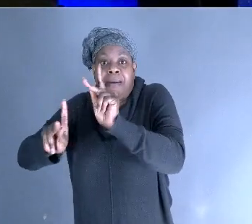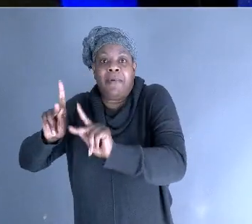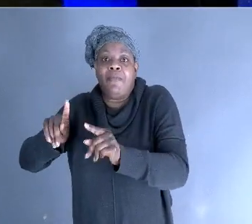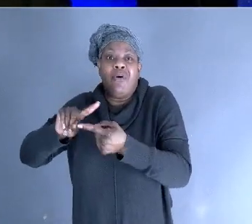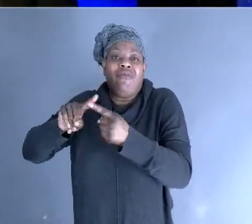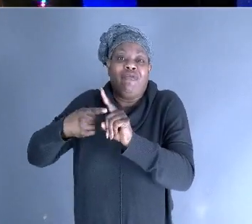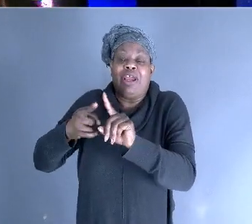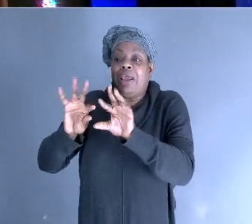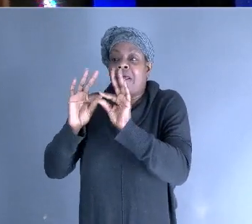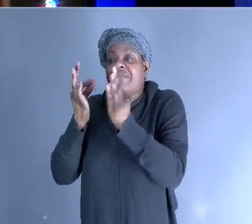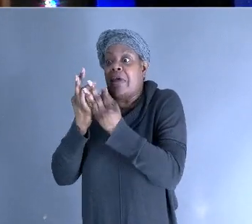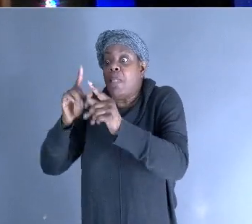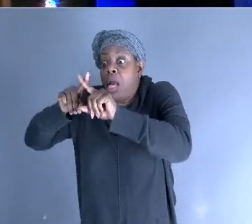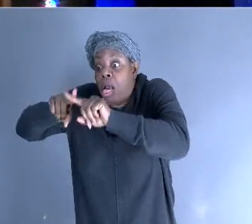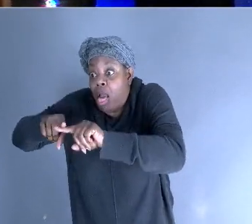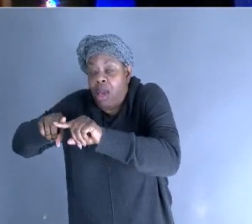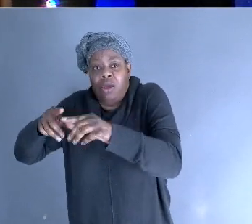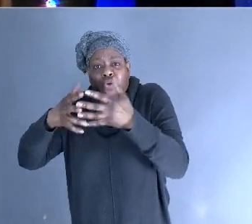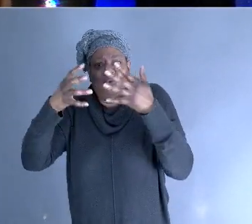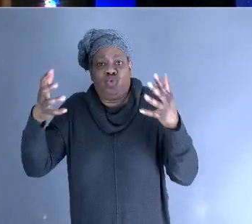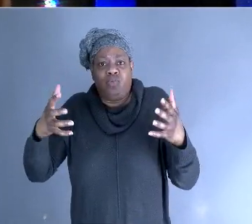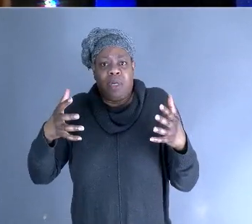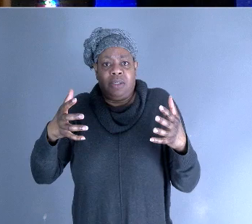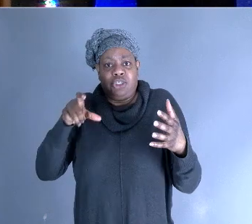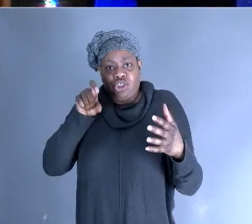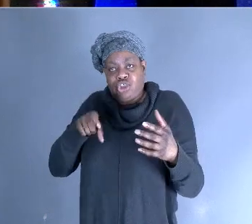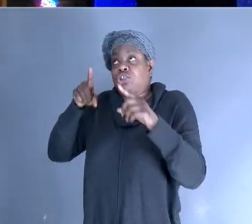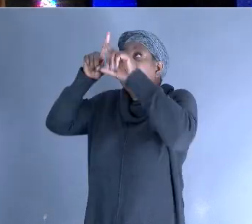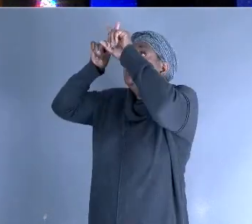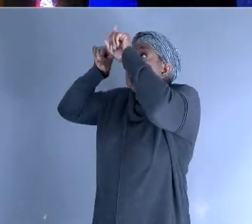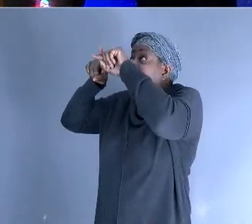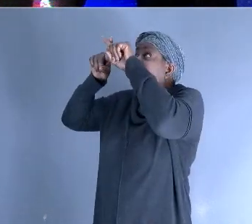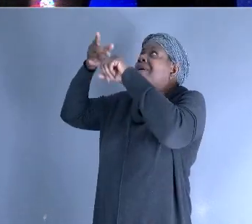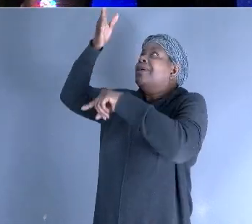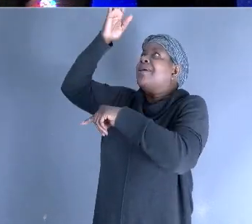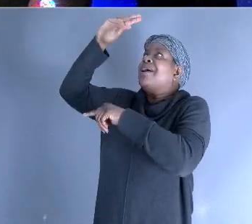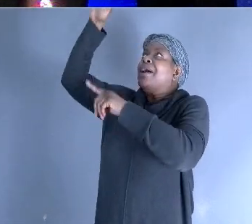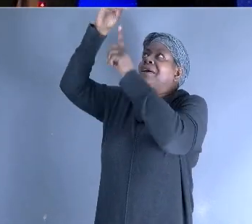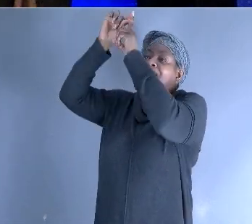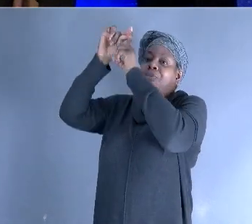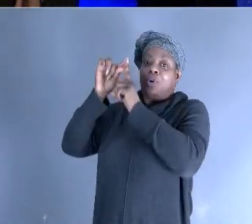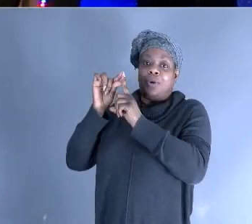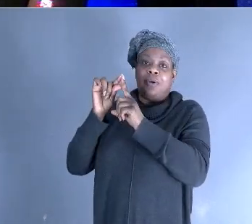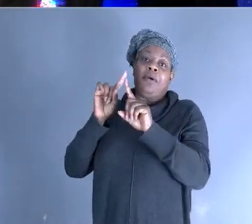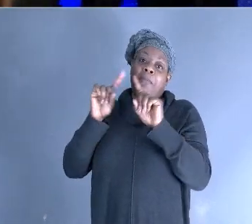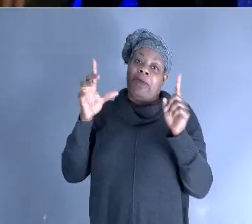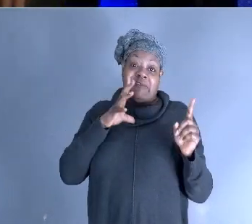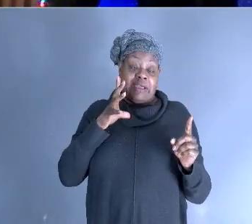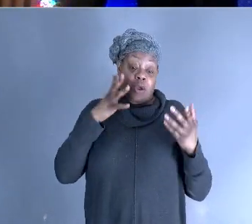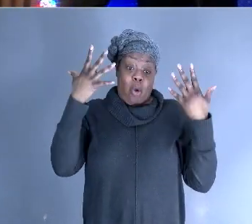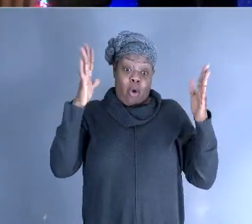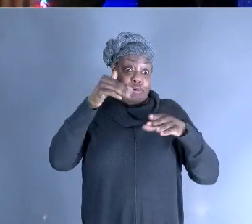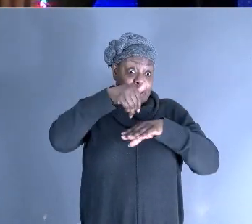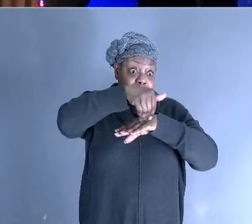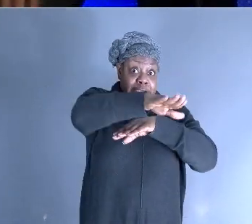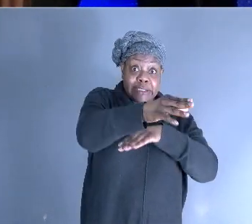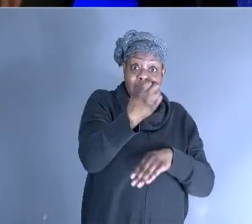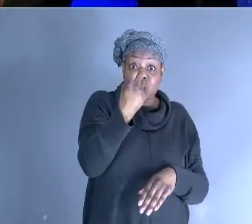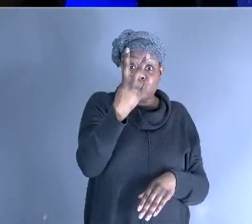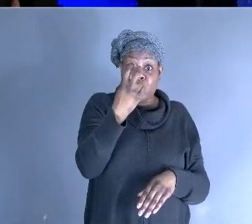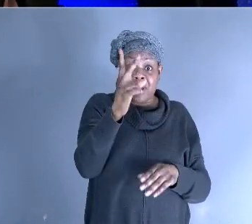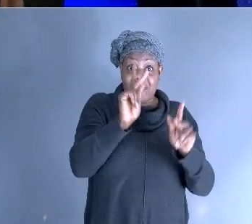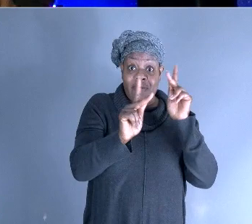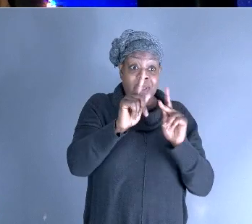family more than the word of God. And so, but here we are. The 12 spies have been sent over